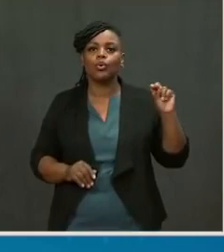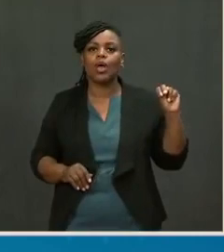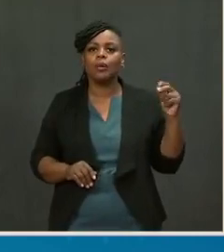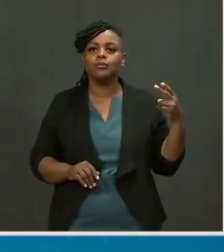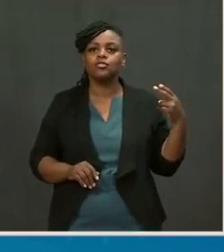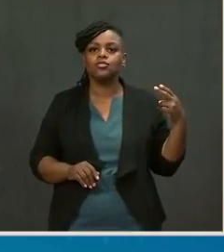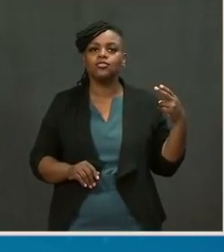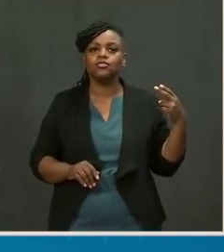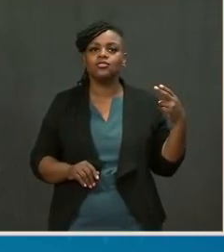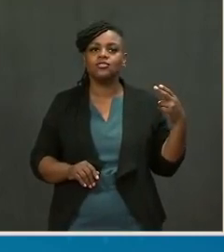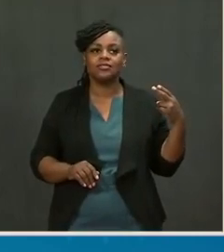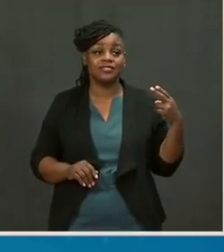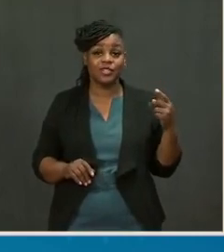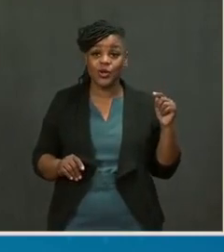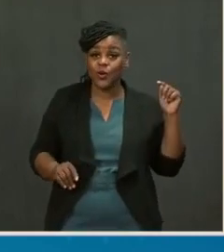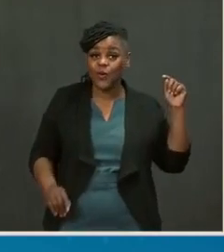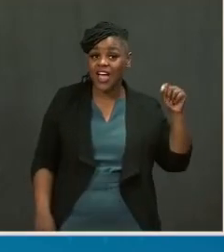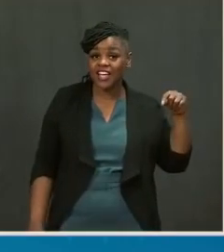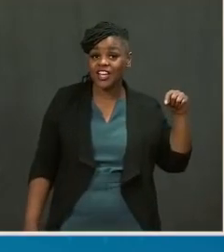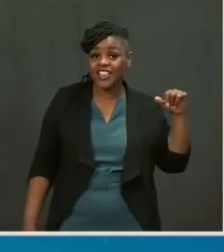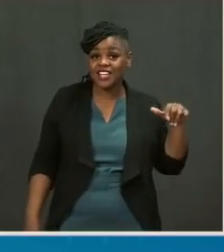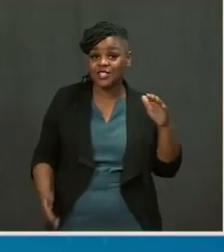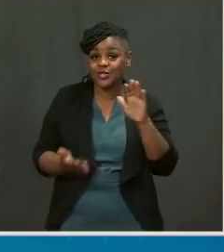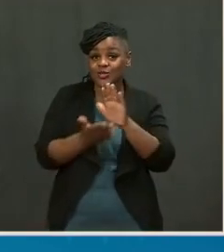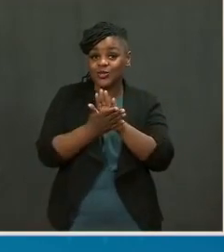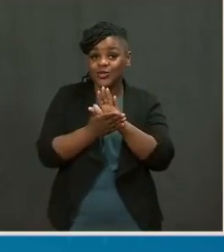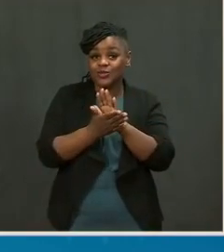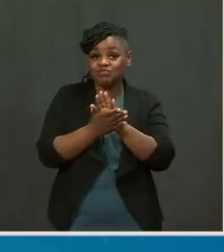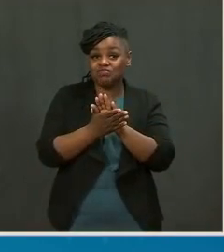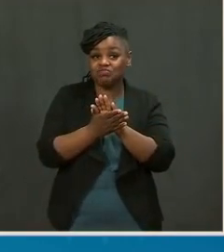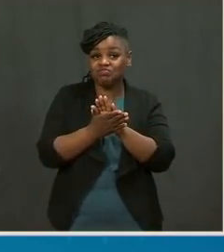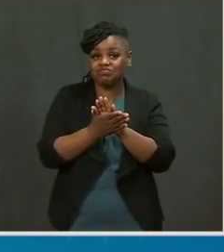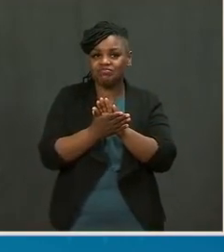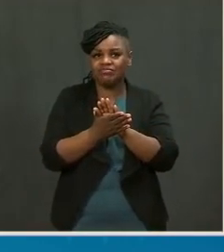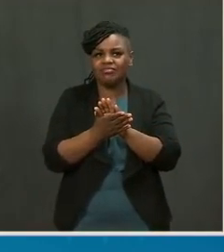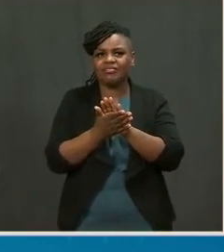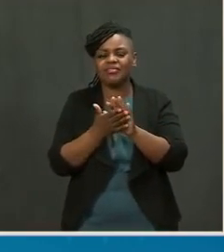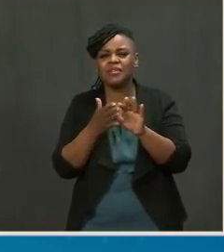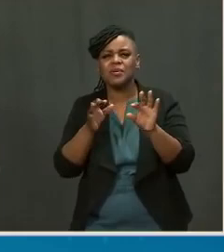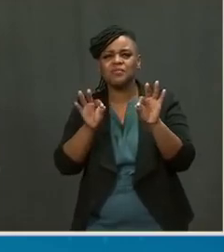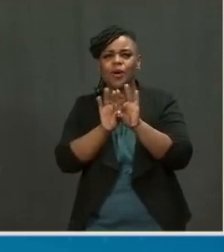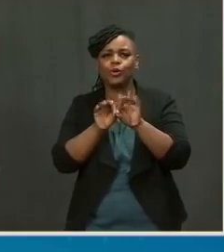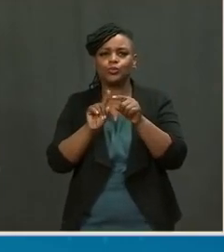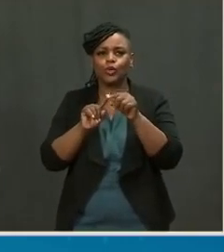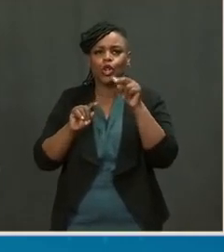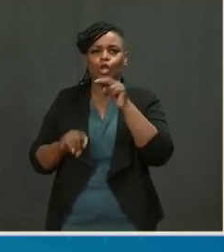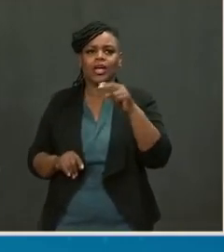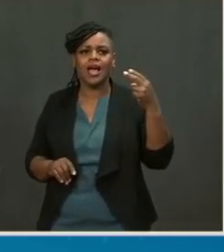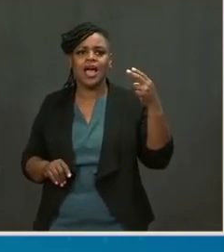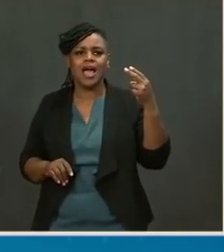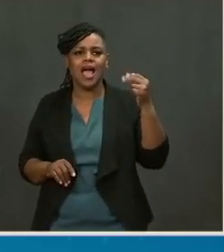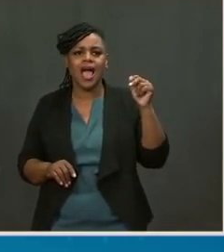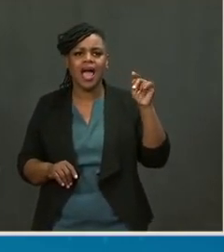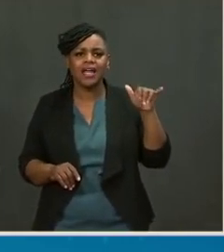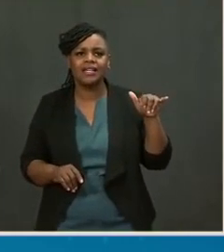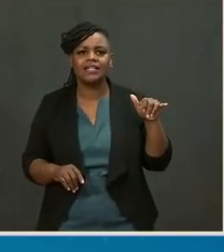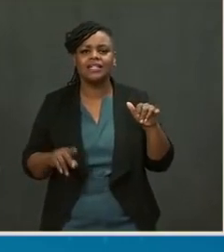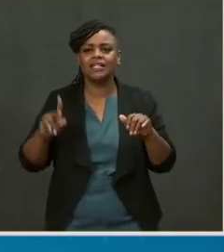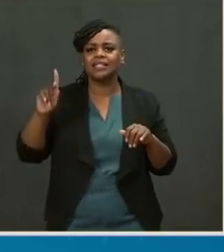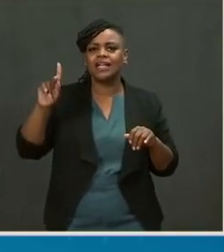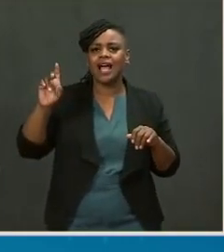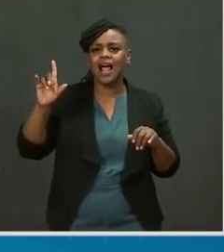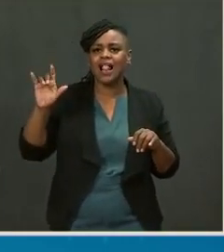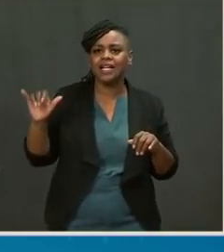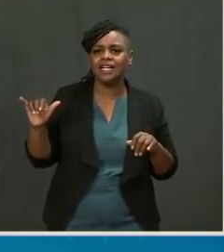I think it is important to look at folks like Haley and Kelly and also say we're going to take note of the